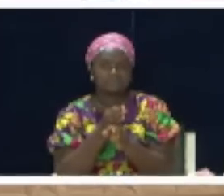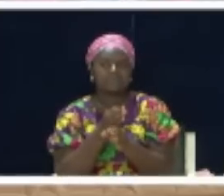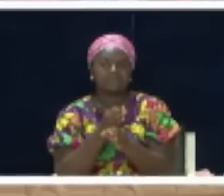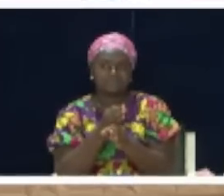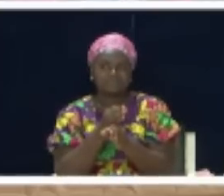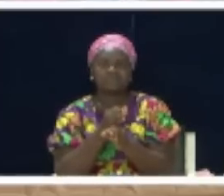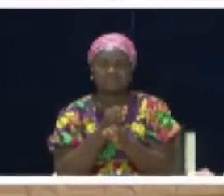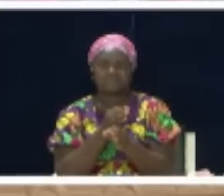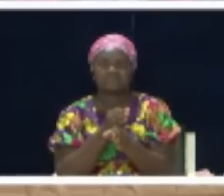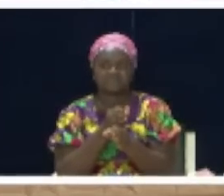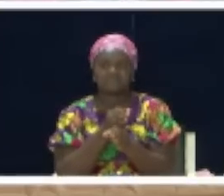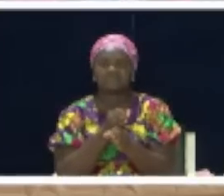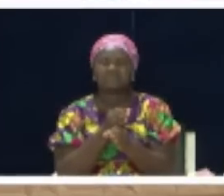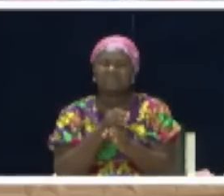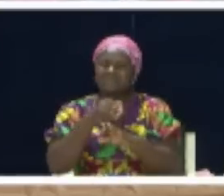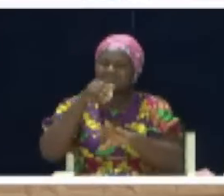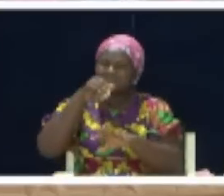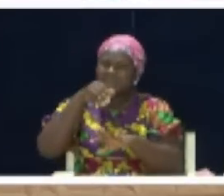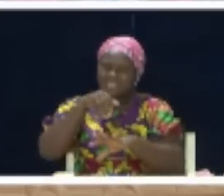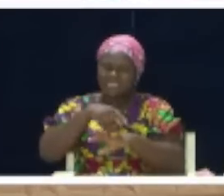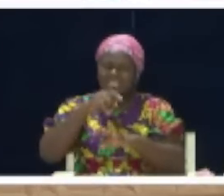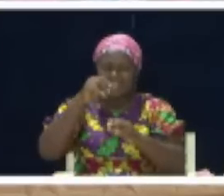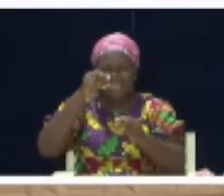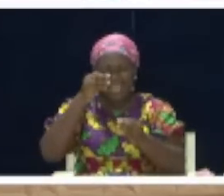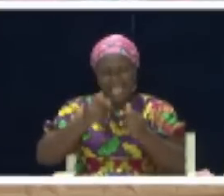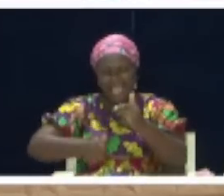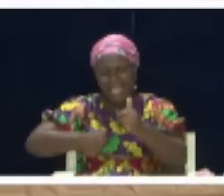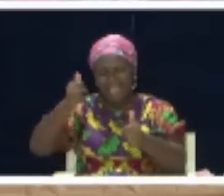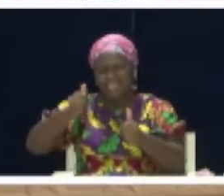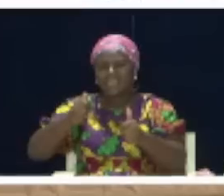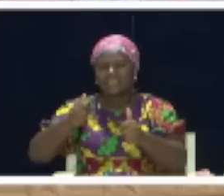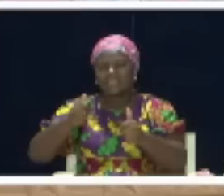at the highest point possible.